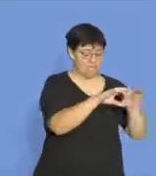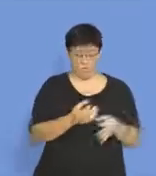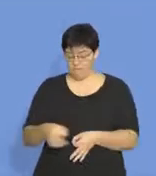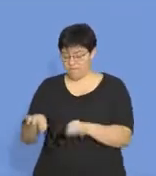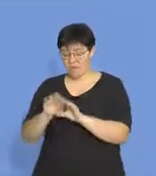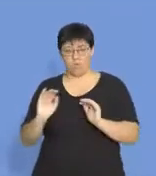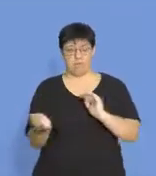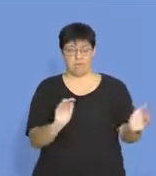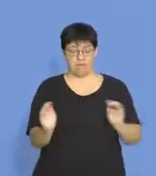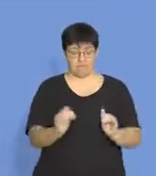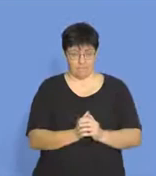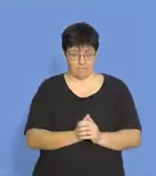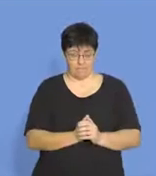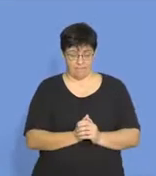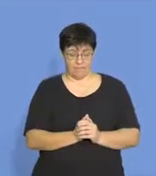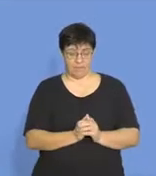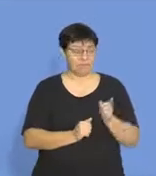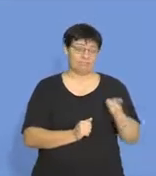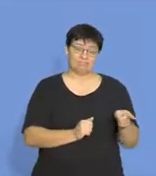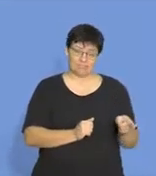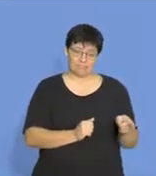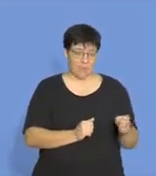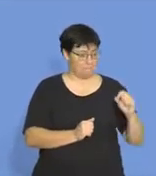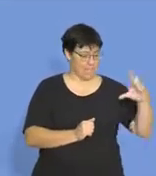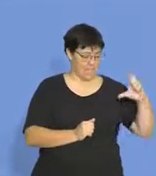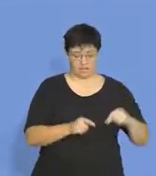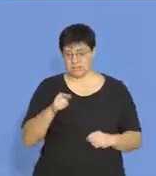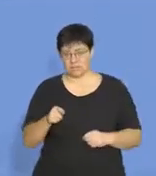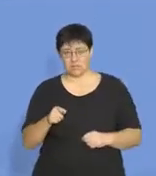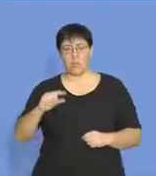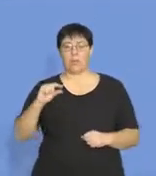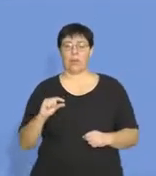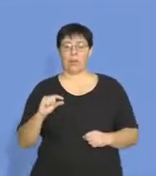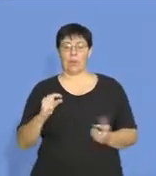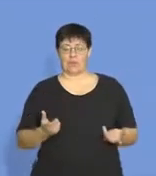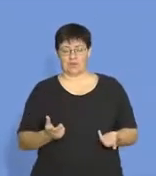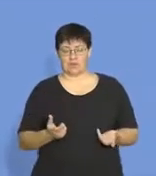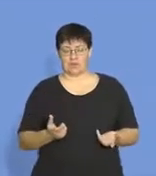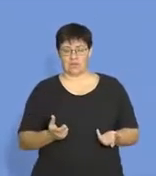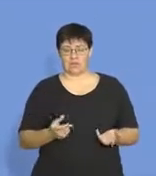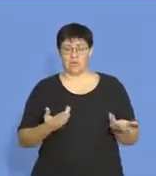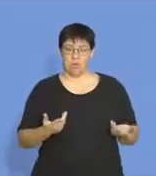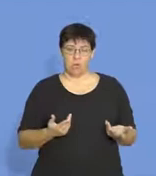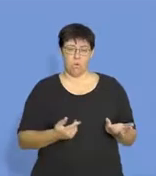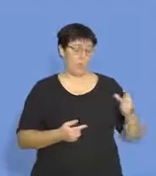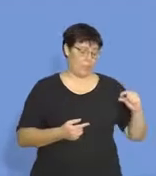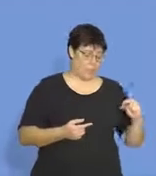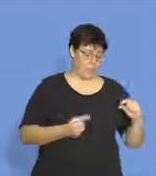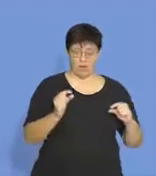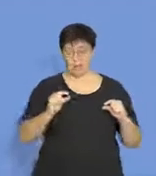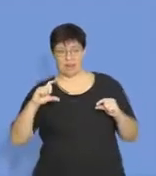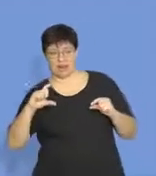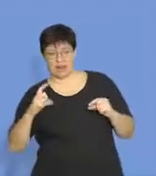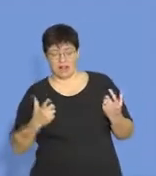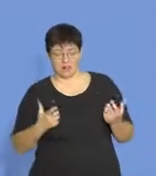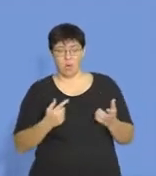What does this mean? It means one value might be bigger than the other value, or it might be smaller than the other value, or it might